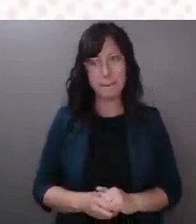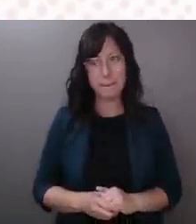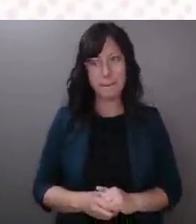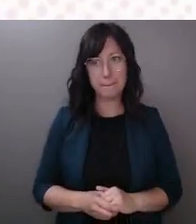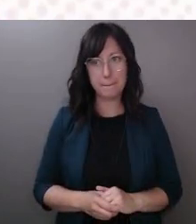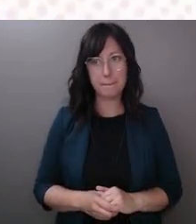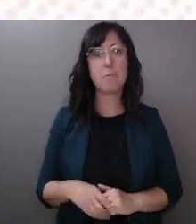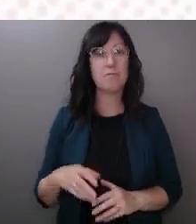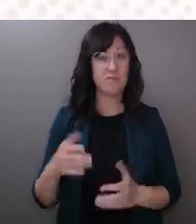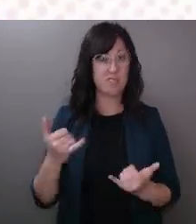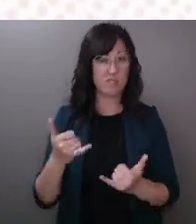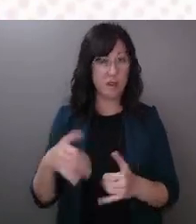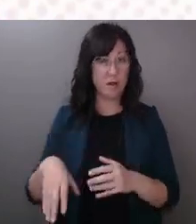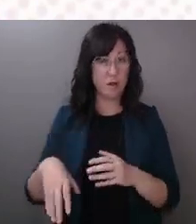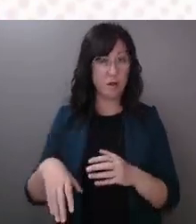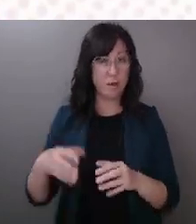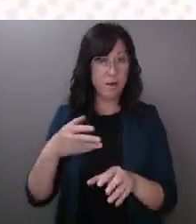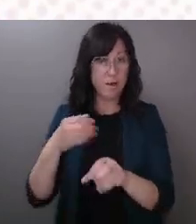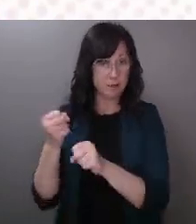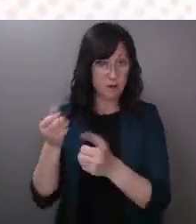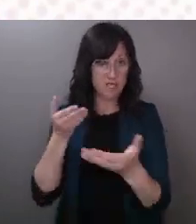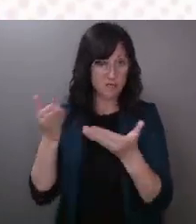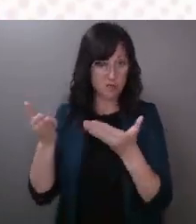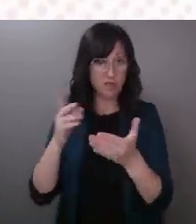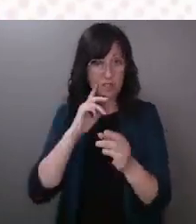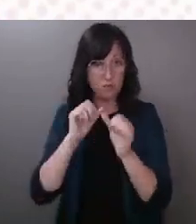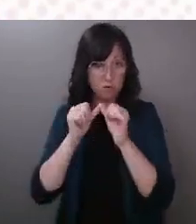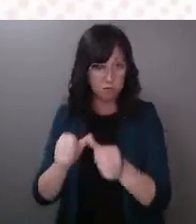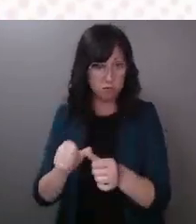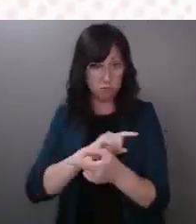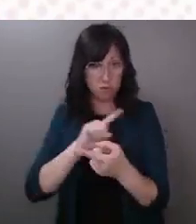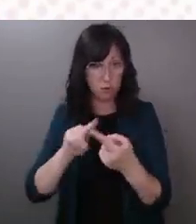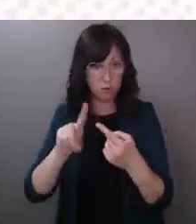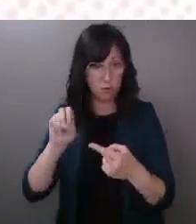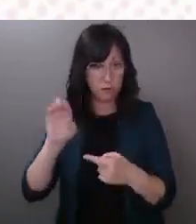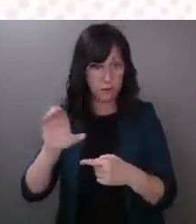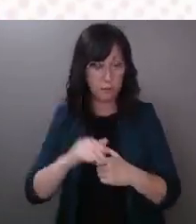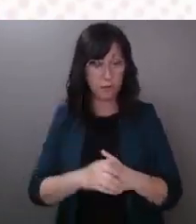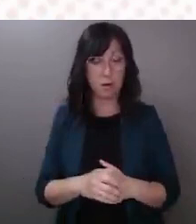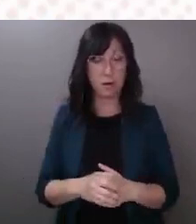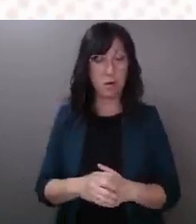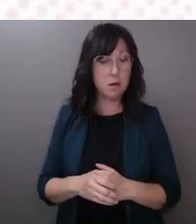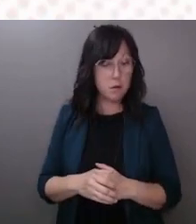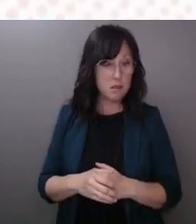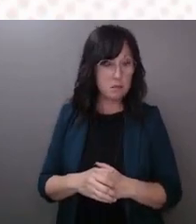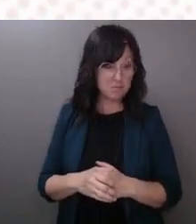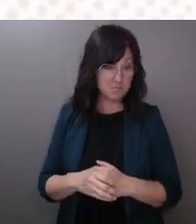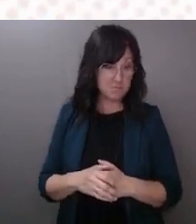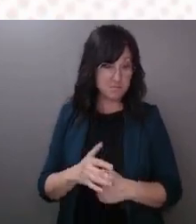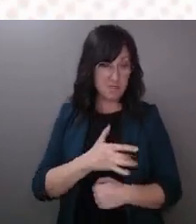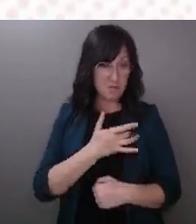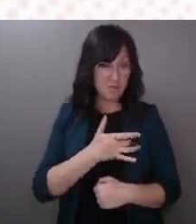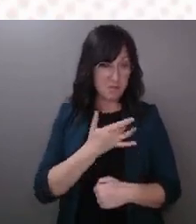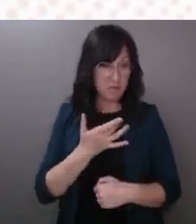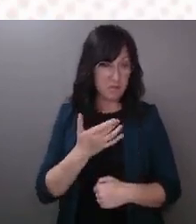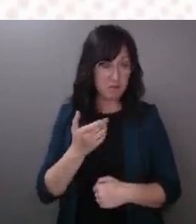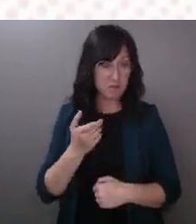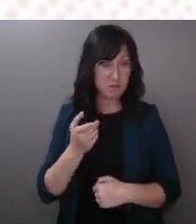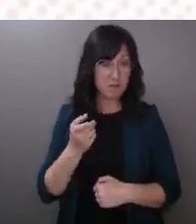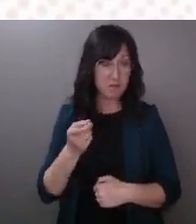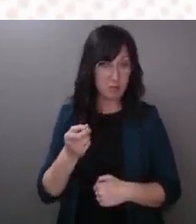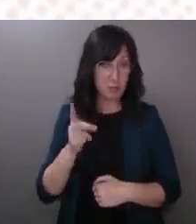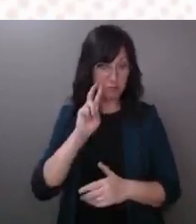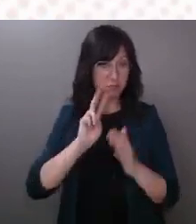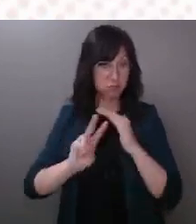continuing the express service at least until the end of the year, don't you think it sends the message that you're perhaps